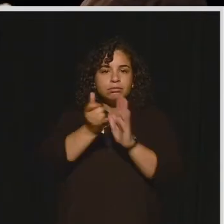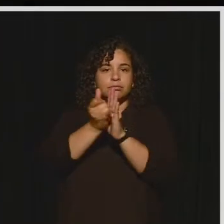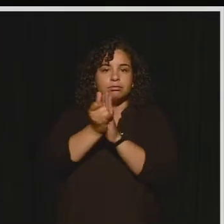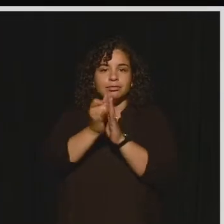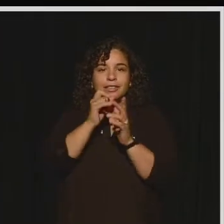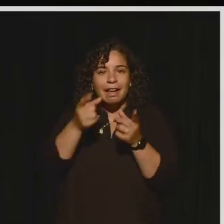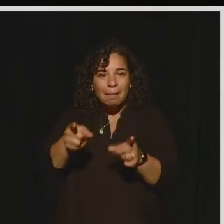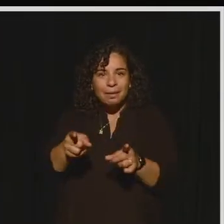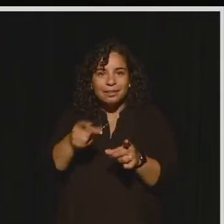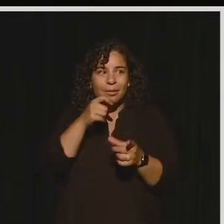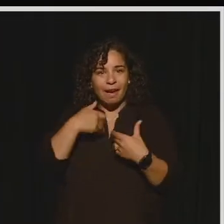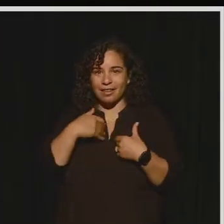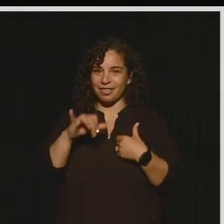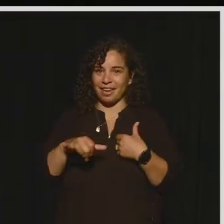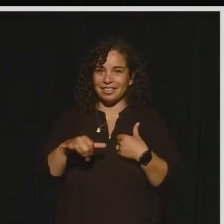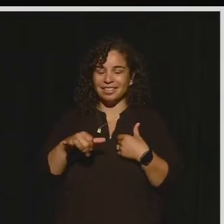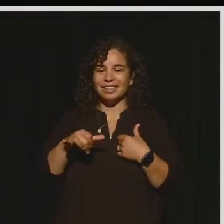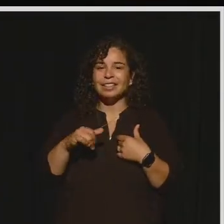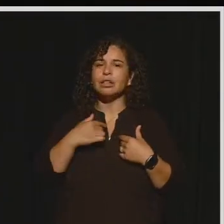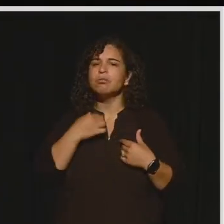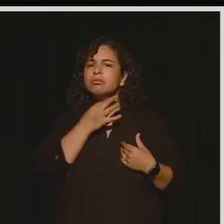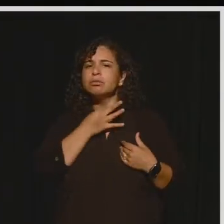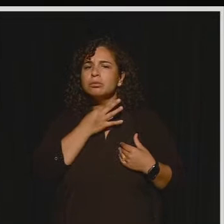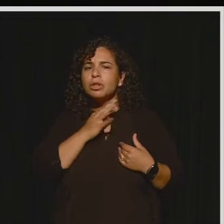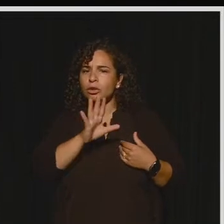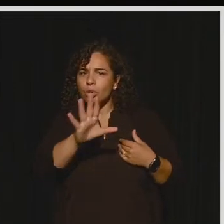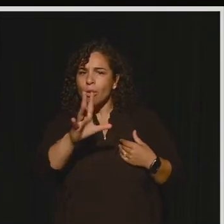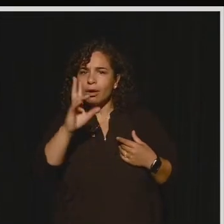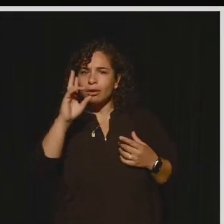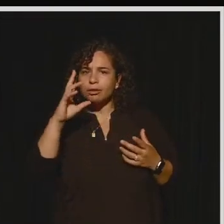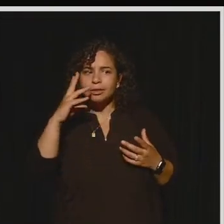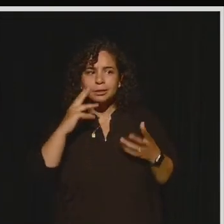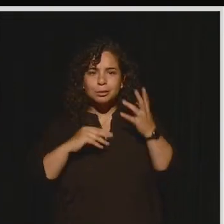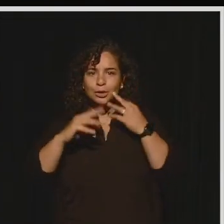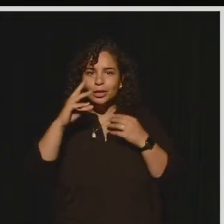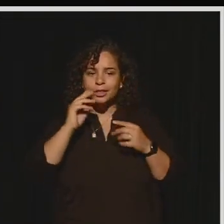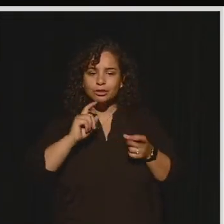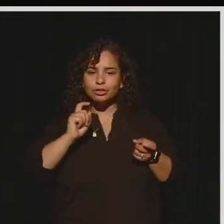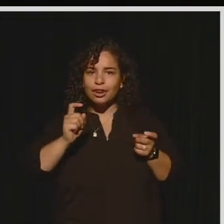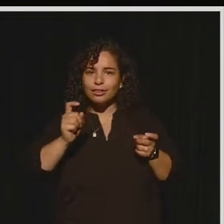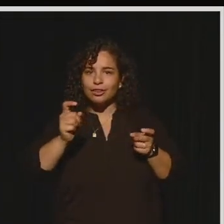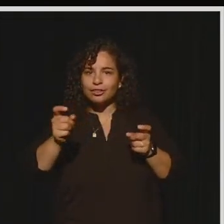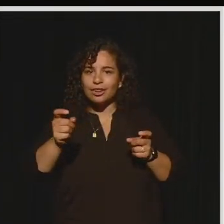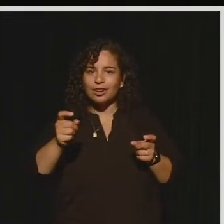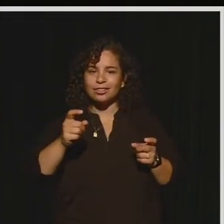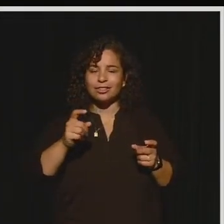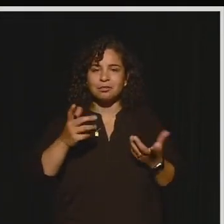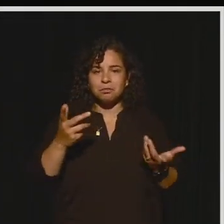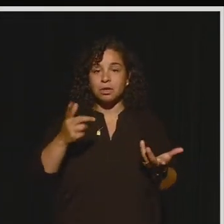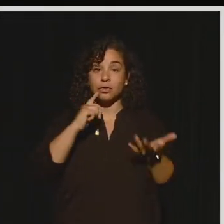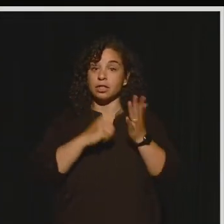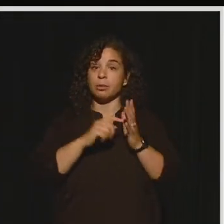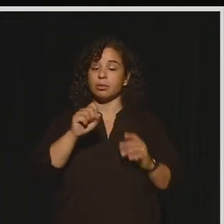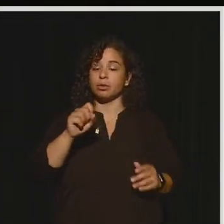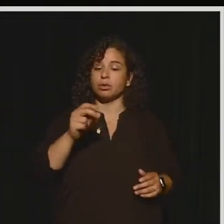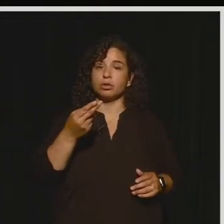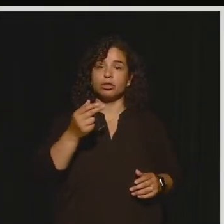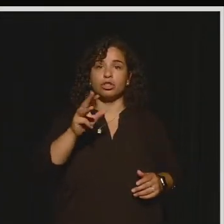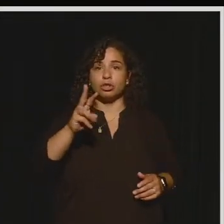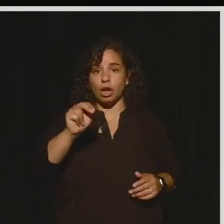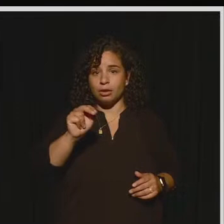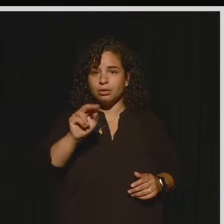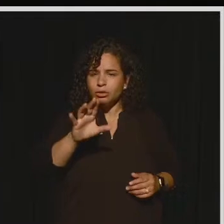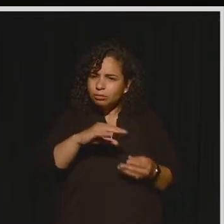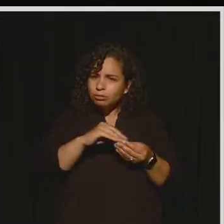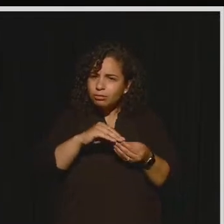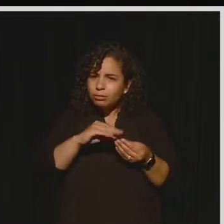I'm curious from all of you about some of the changes that have happened in the past. Like Shawn, you know, you talked